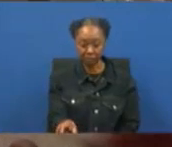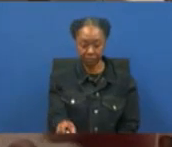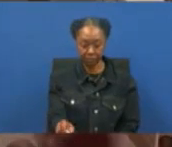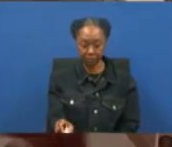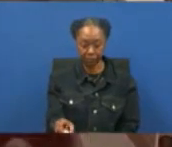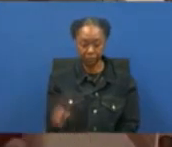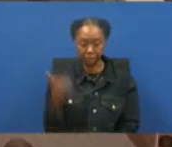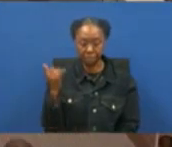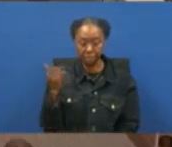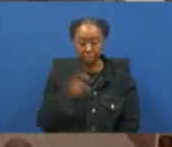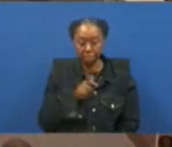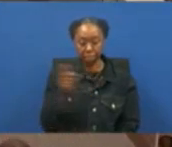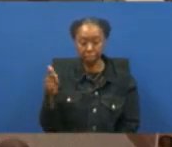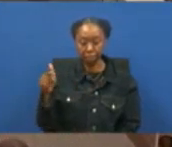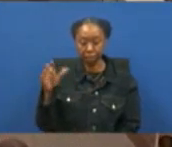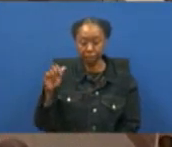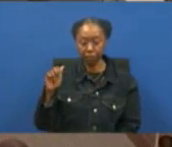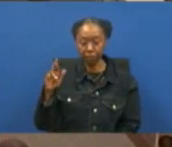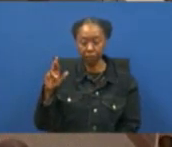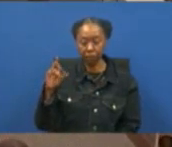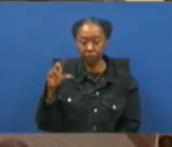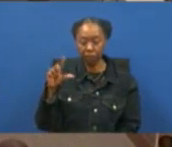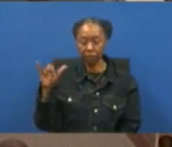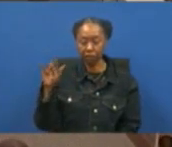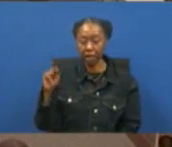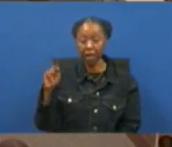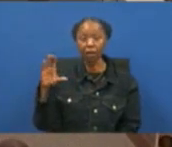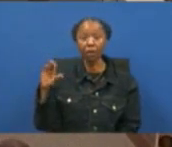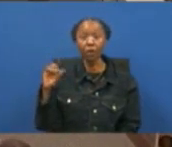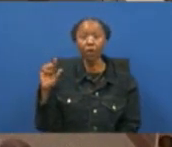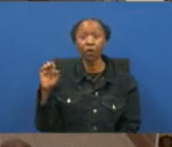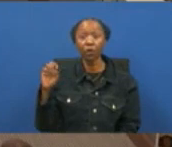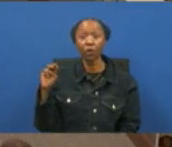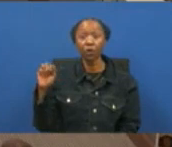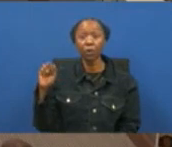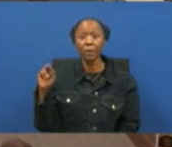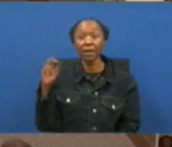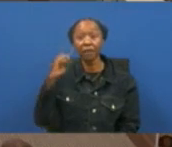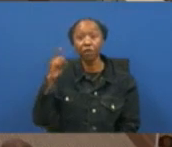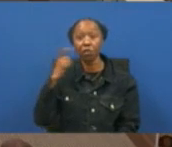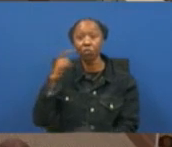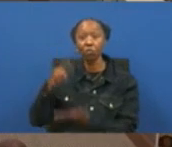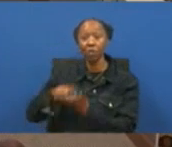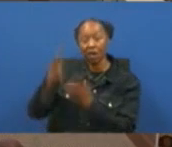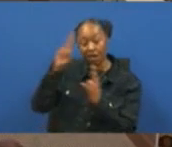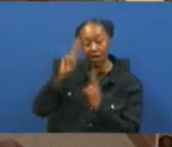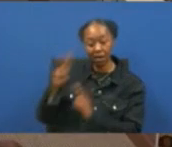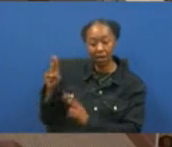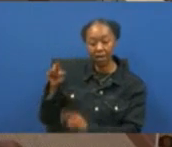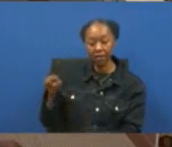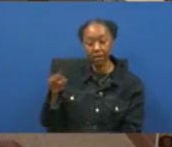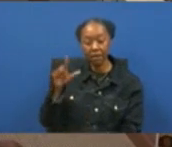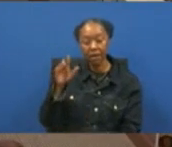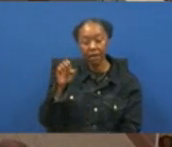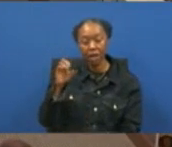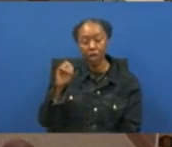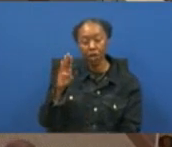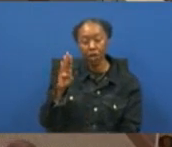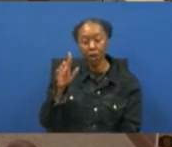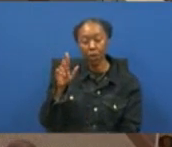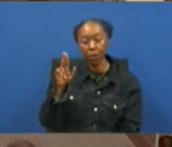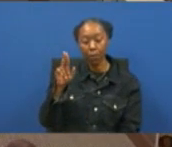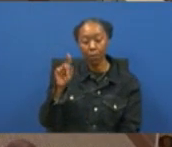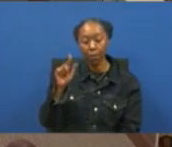Next, we have Councilmember Carolyn Coleman to recognize Dr. Leo S. Butler's Sensational Seniors Wellness Program.